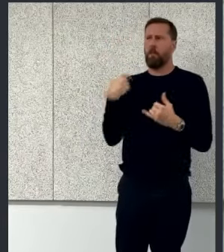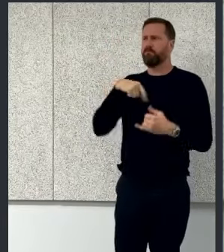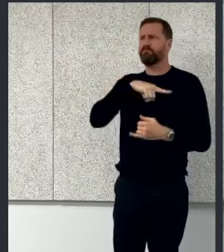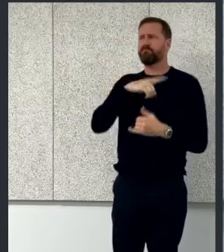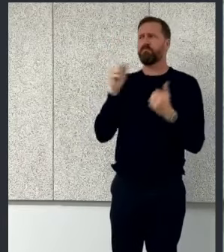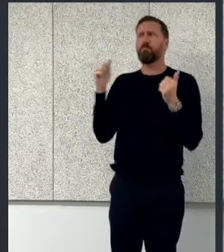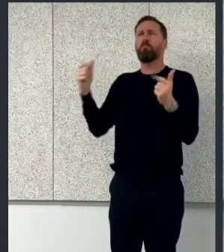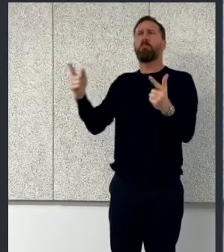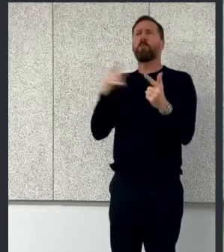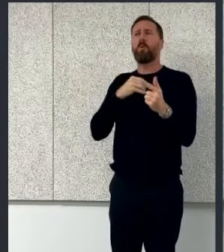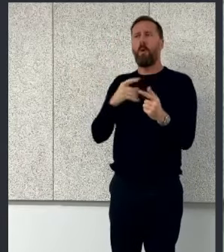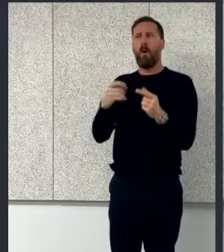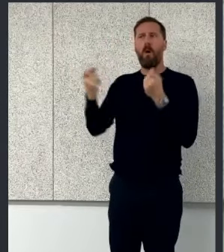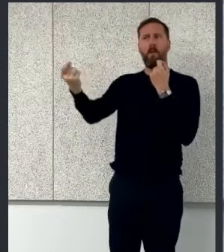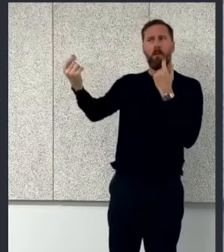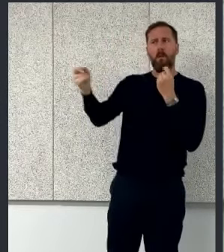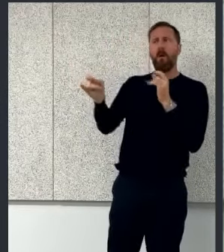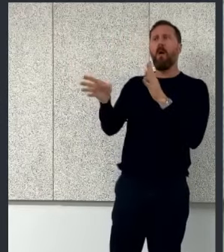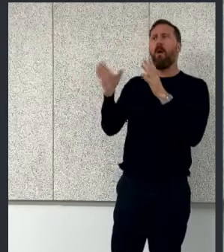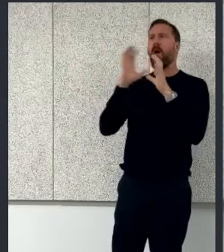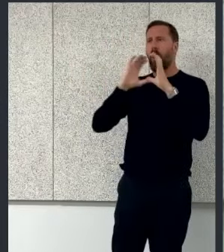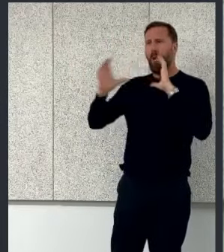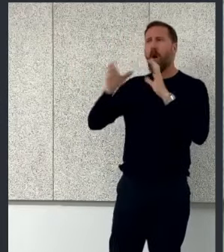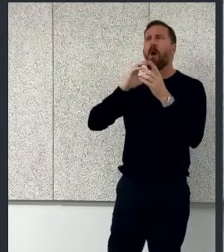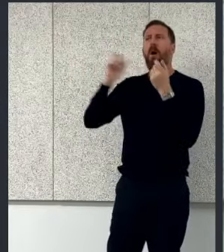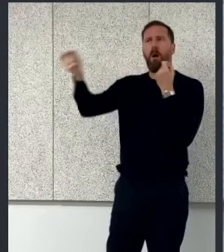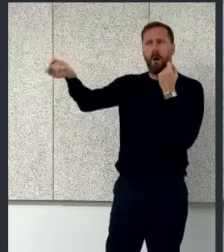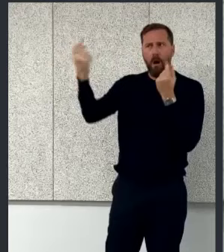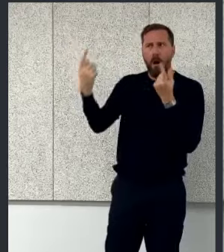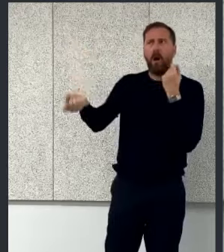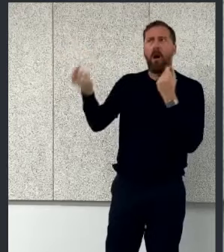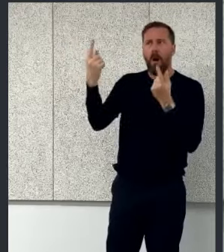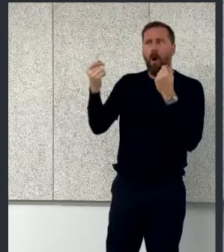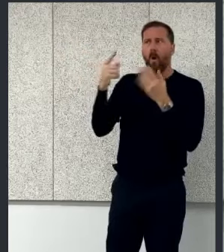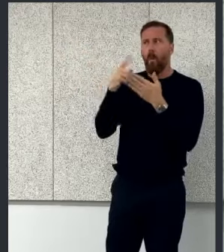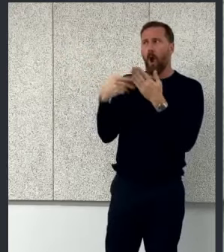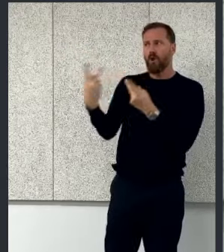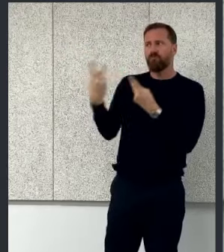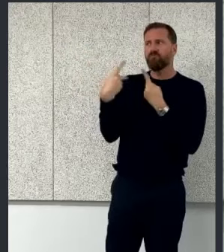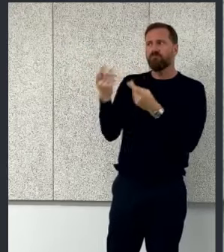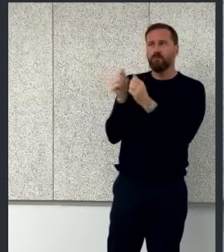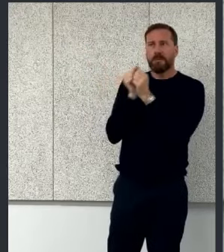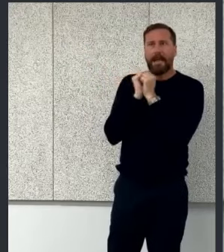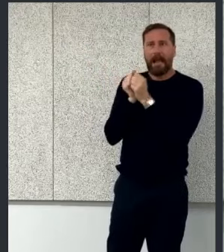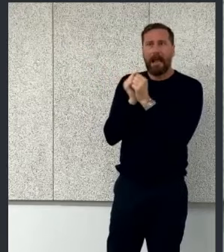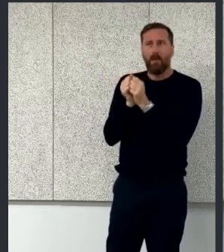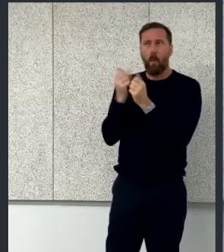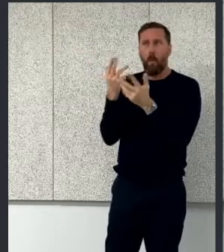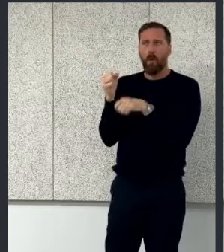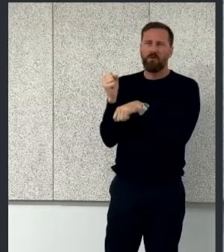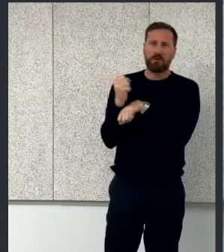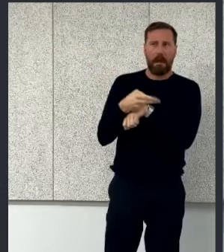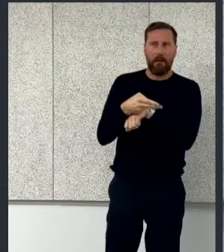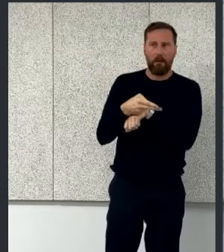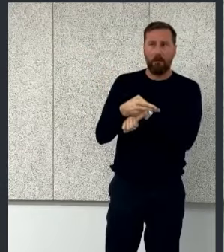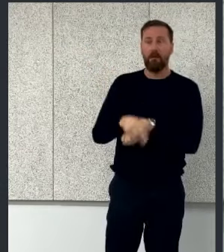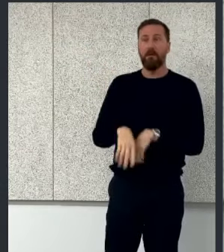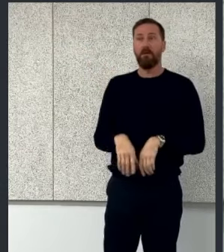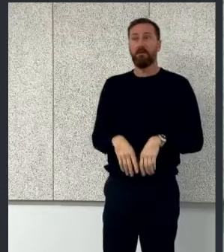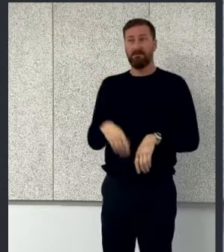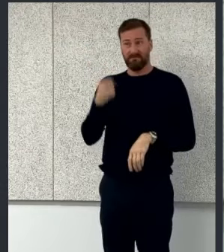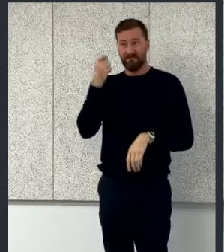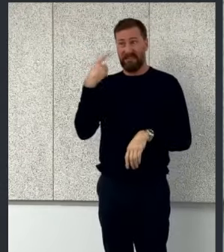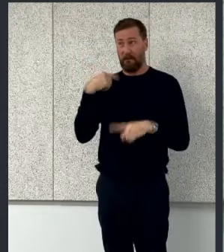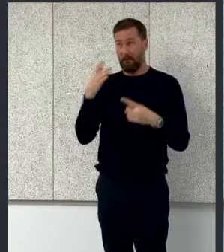about what we together want to tackle, and it starts to, at least in my experience, my